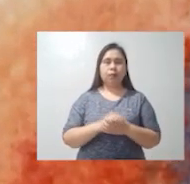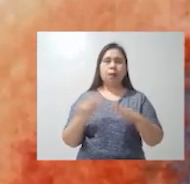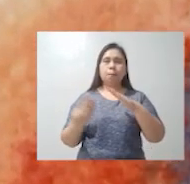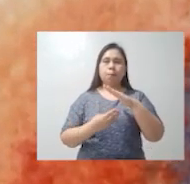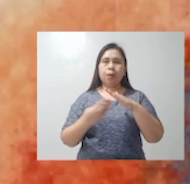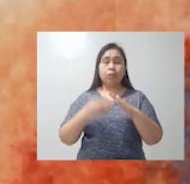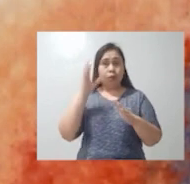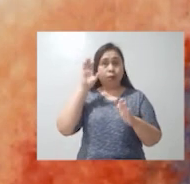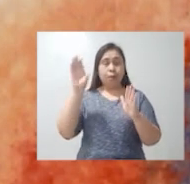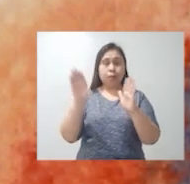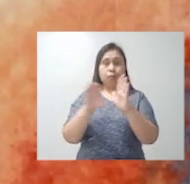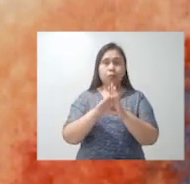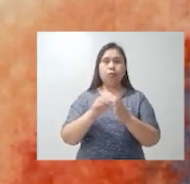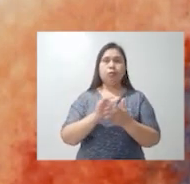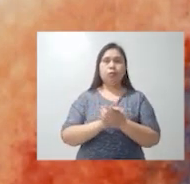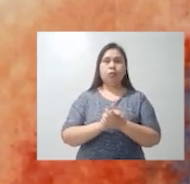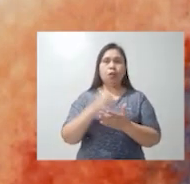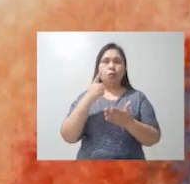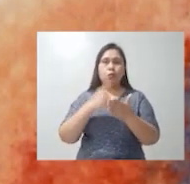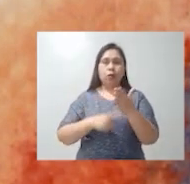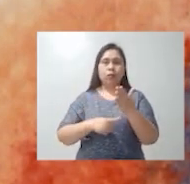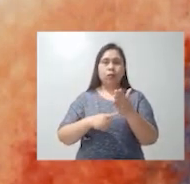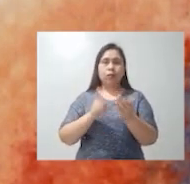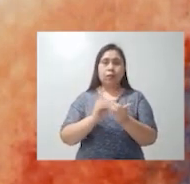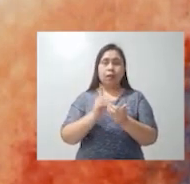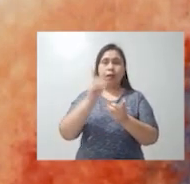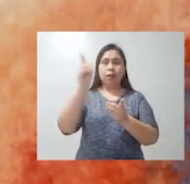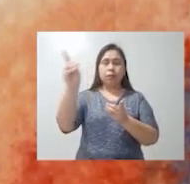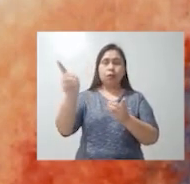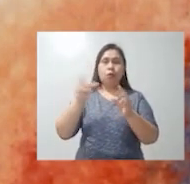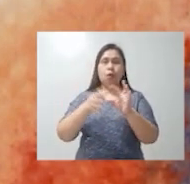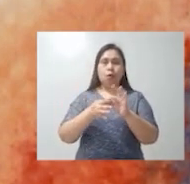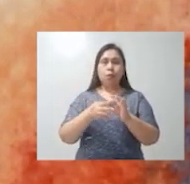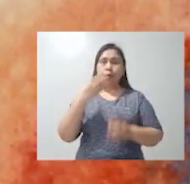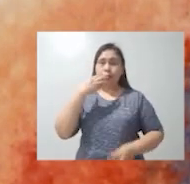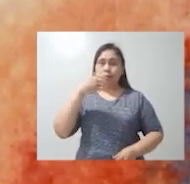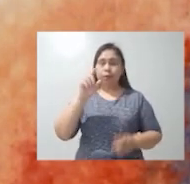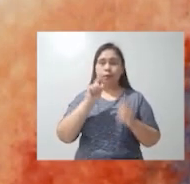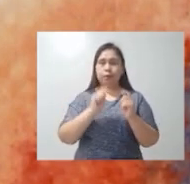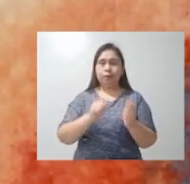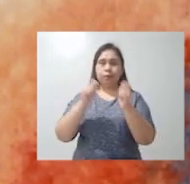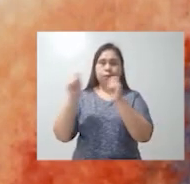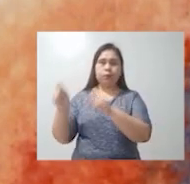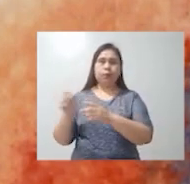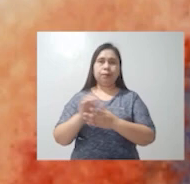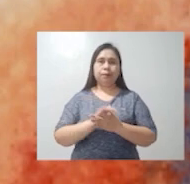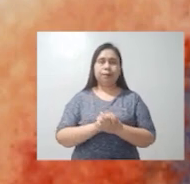Based on the picture, what is the direction of heat transfer?